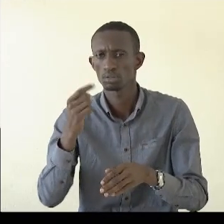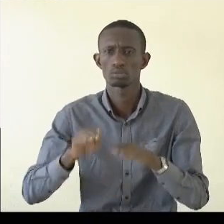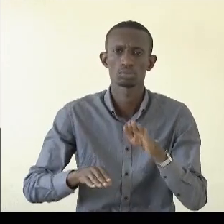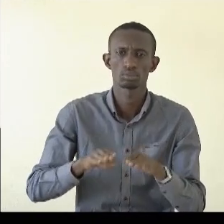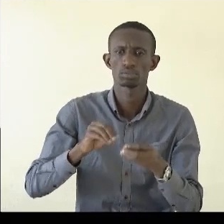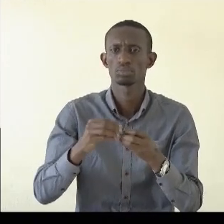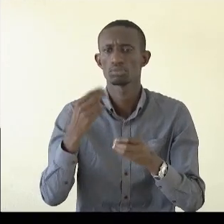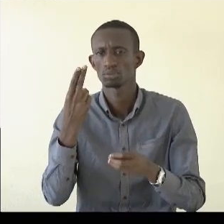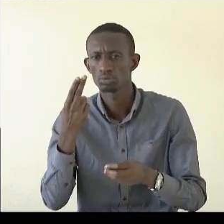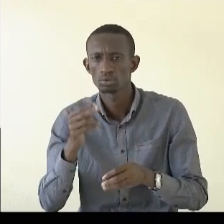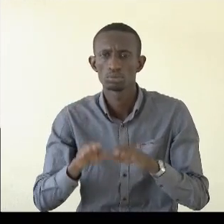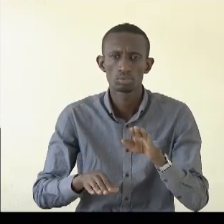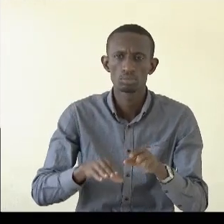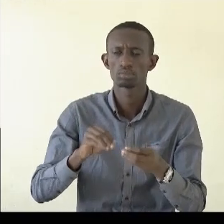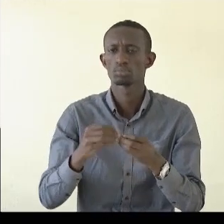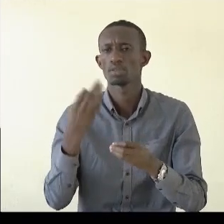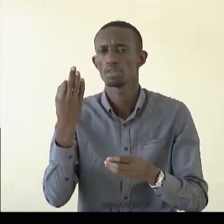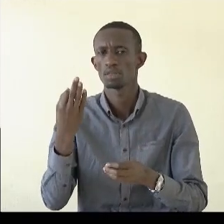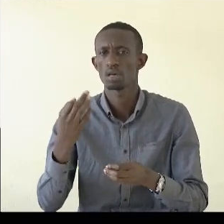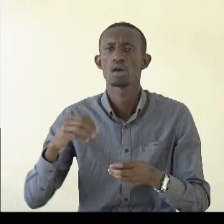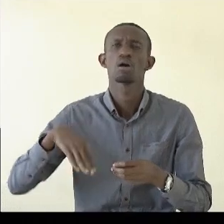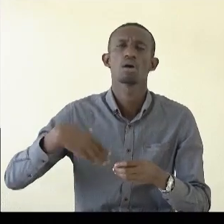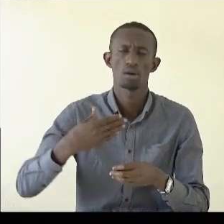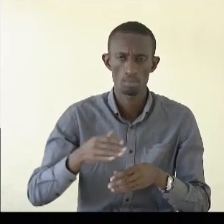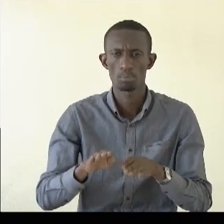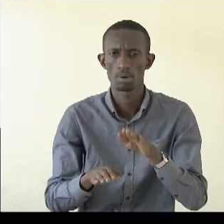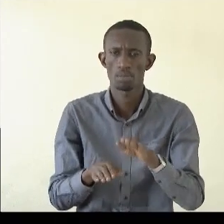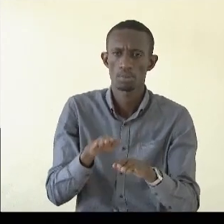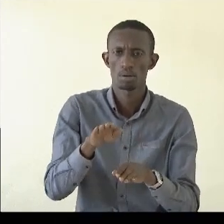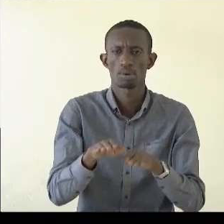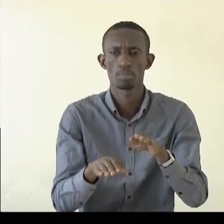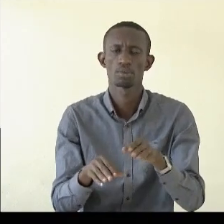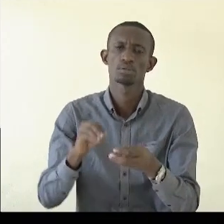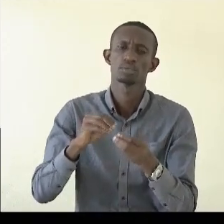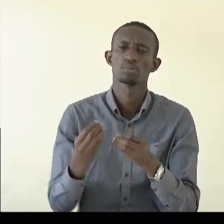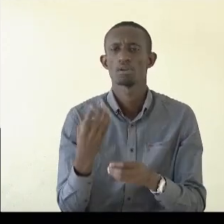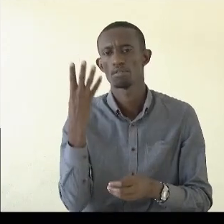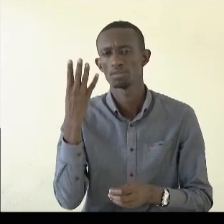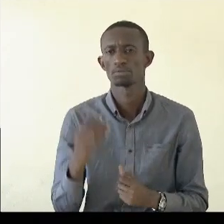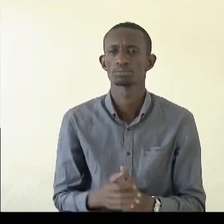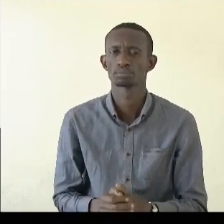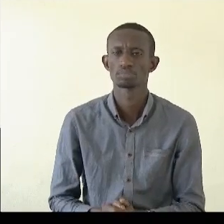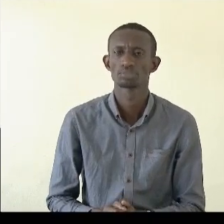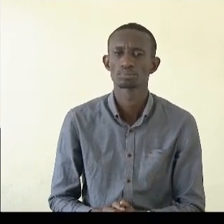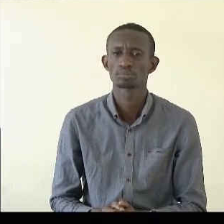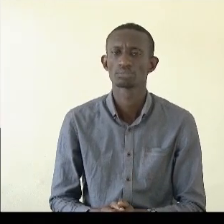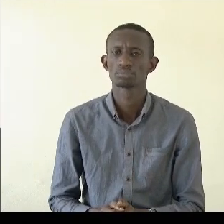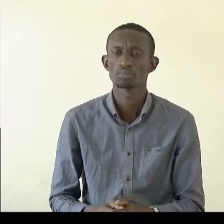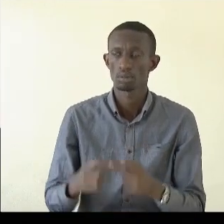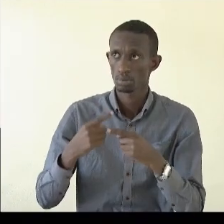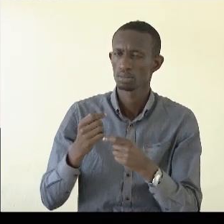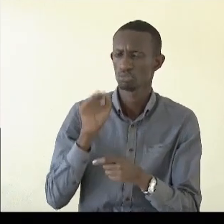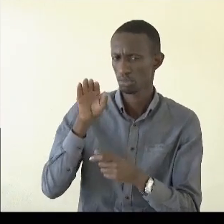2, now we have step number 3, then there is another step number 4. But we are asked all these, give the